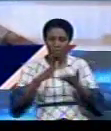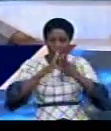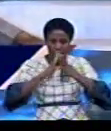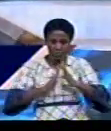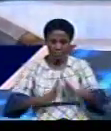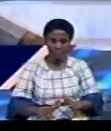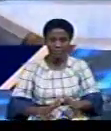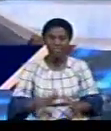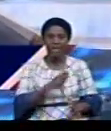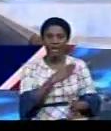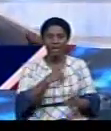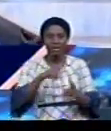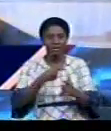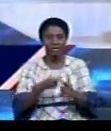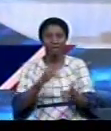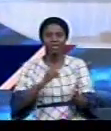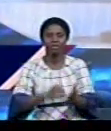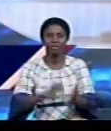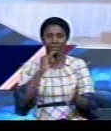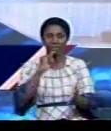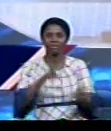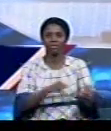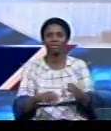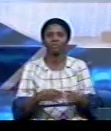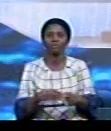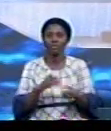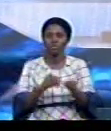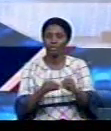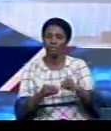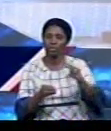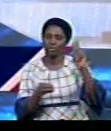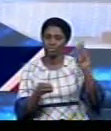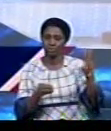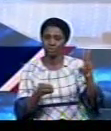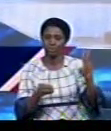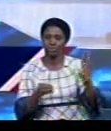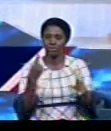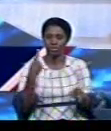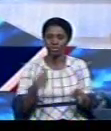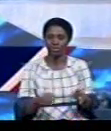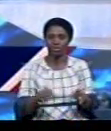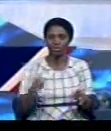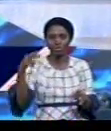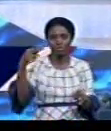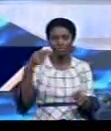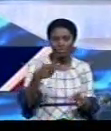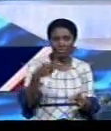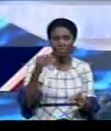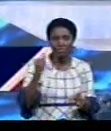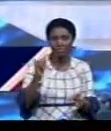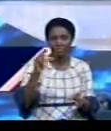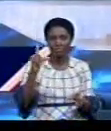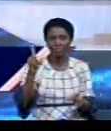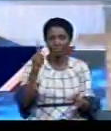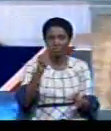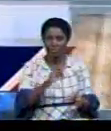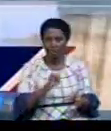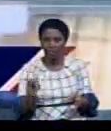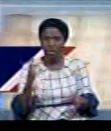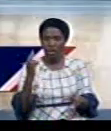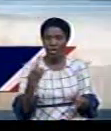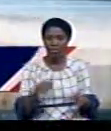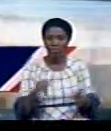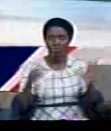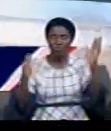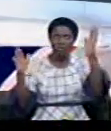it's done. Number two, the halting of the stormy. It may be a stormy